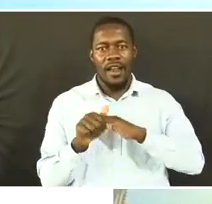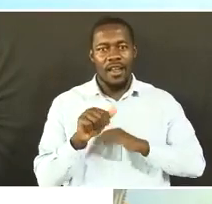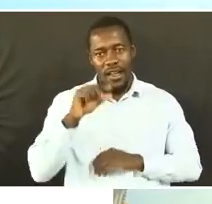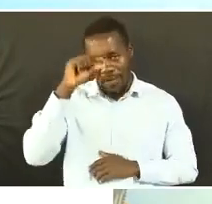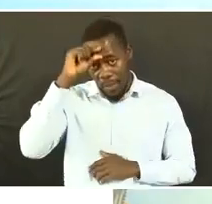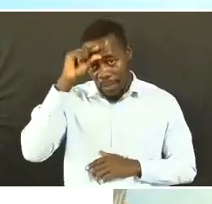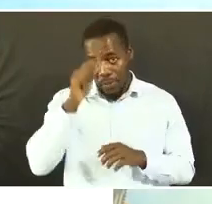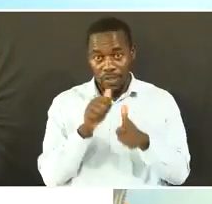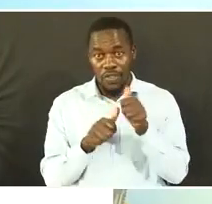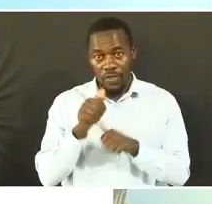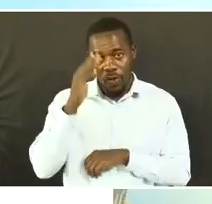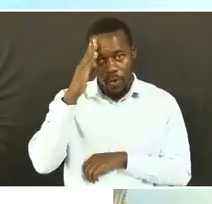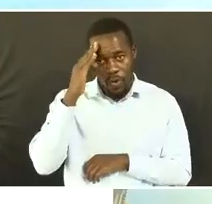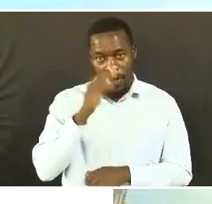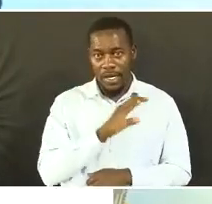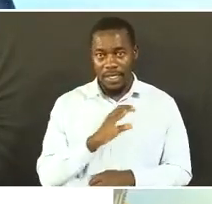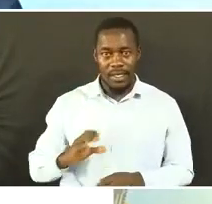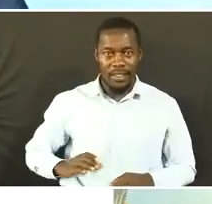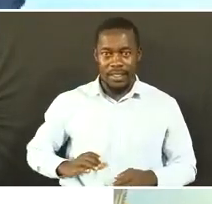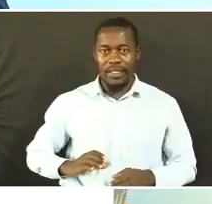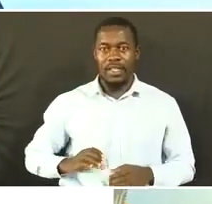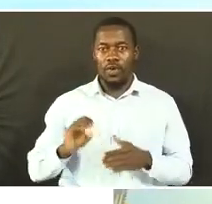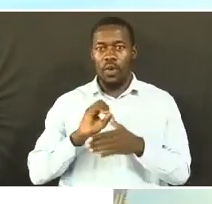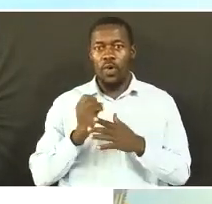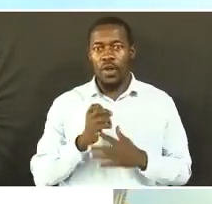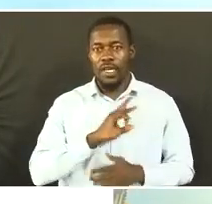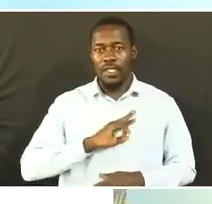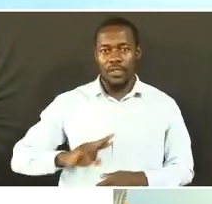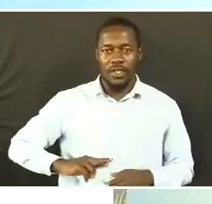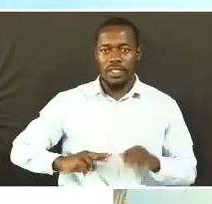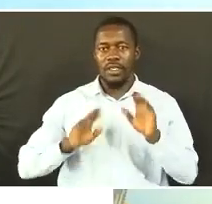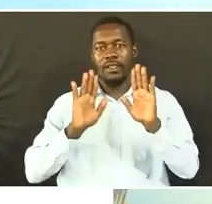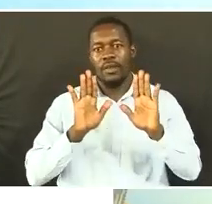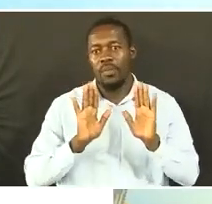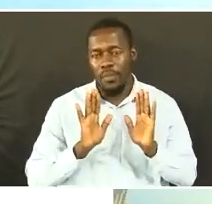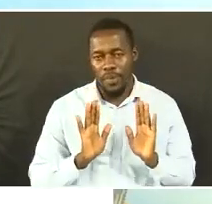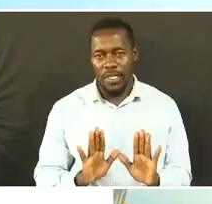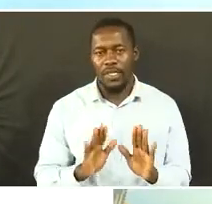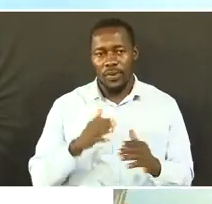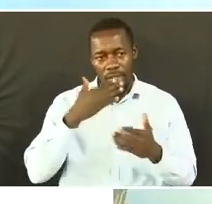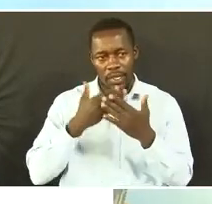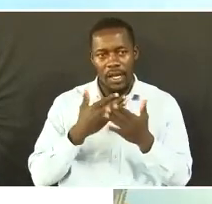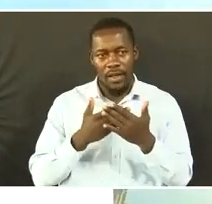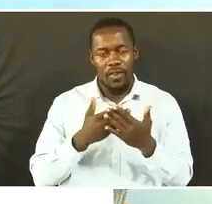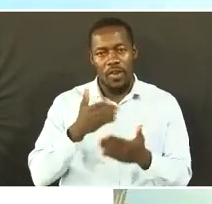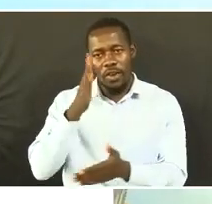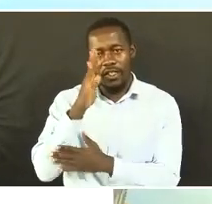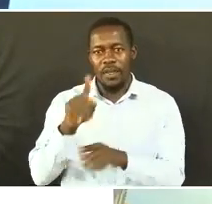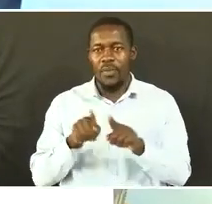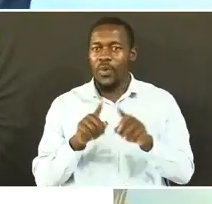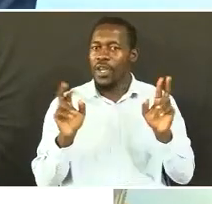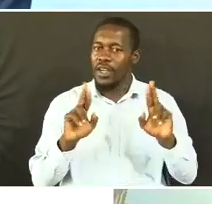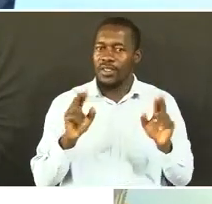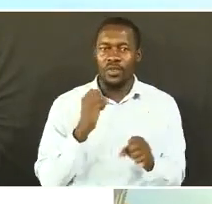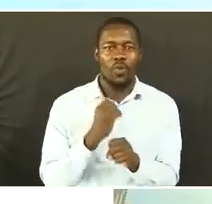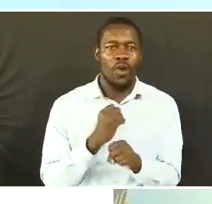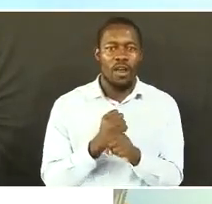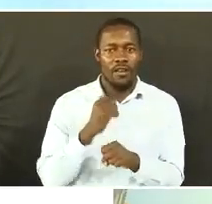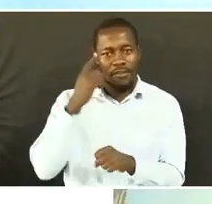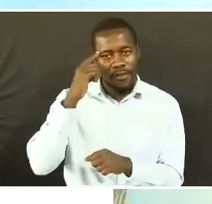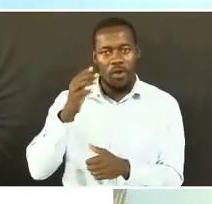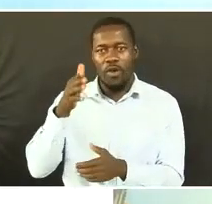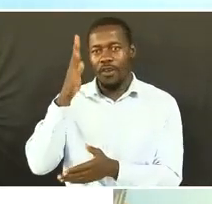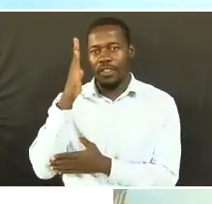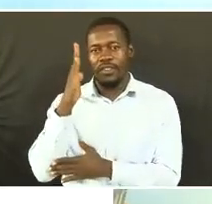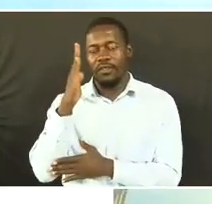that abounds, and we hope it abounds, we must take a moment to thank God and to do the work while it is still